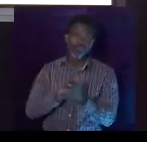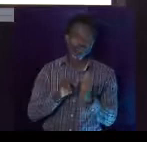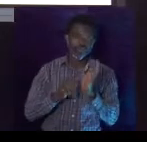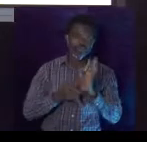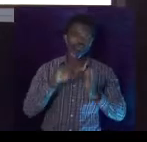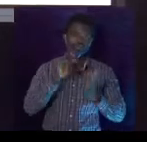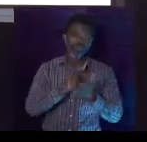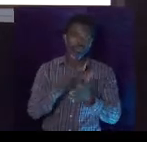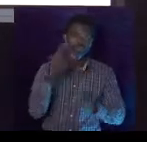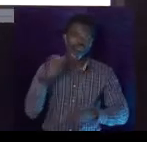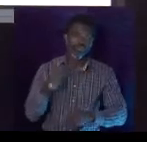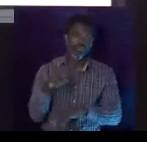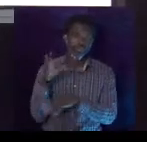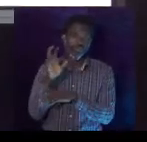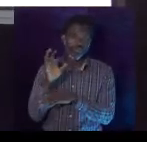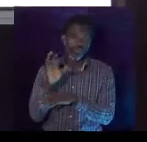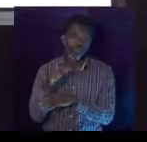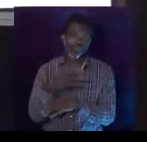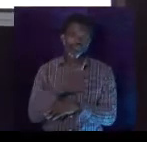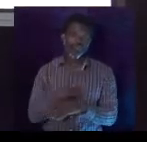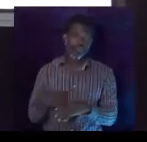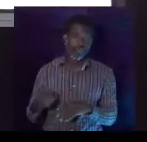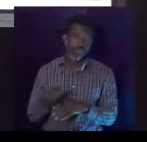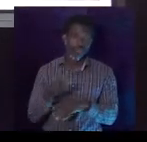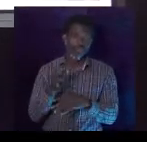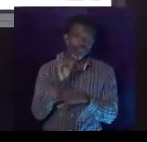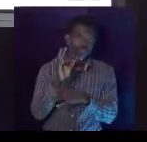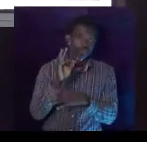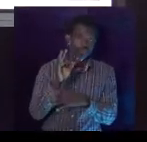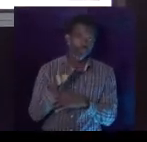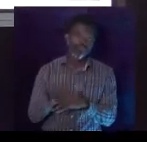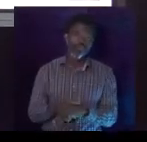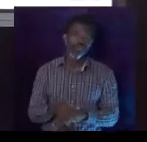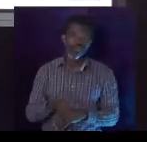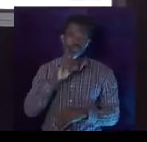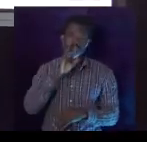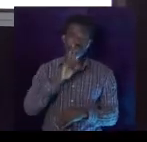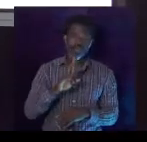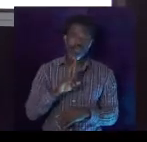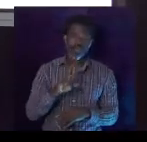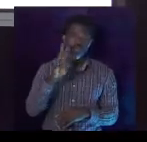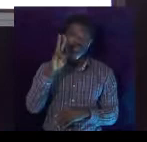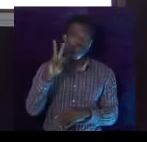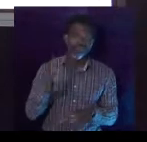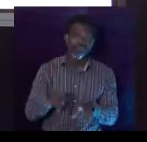212. That shows that the Celsius scale and the Fahrenheit scale are